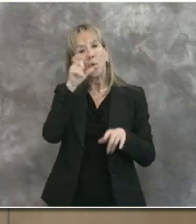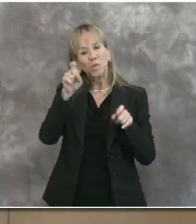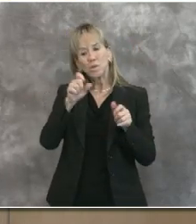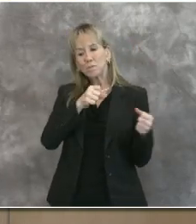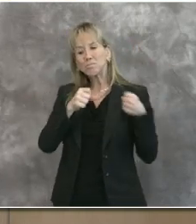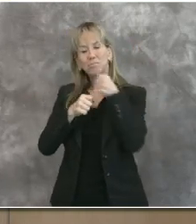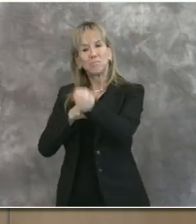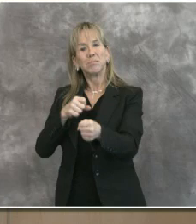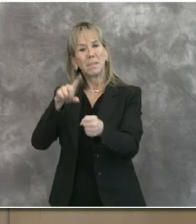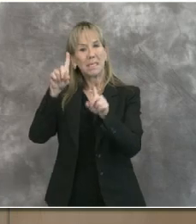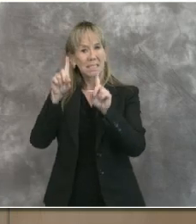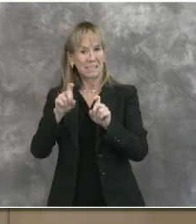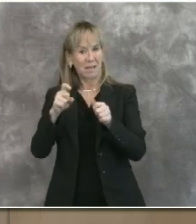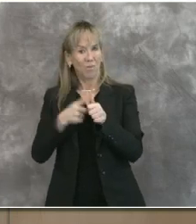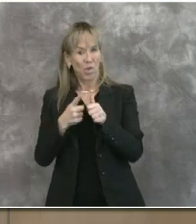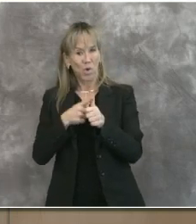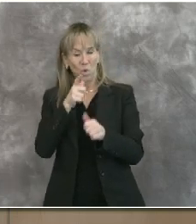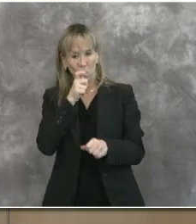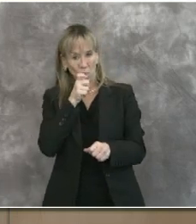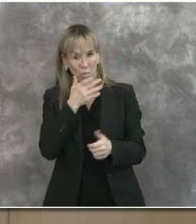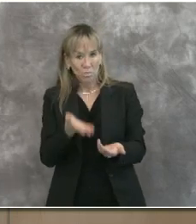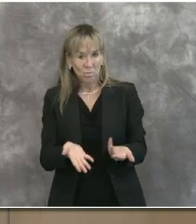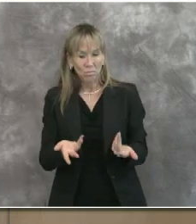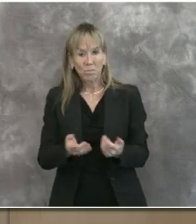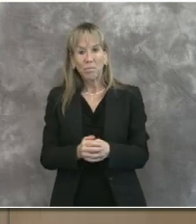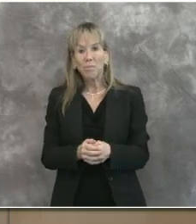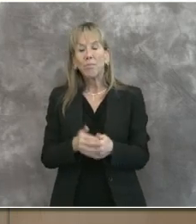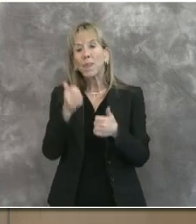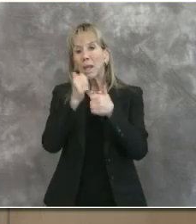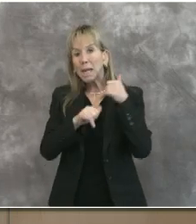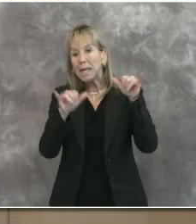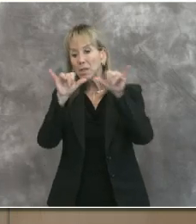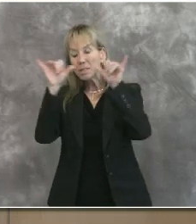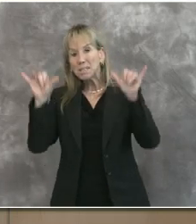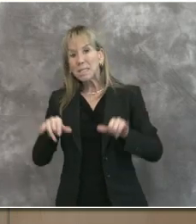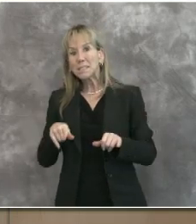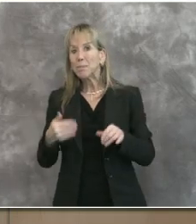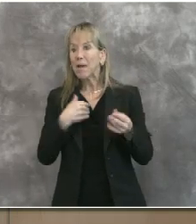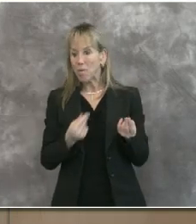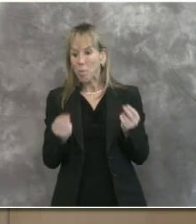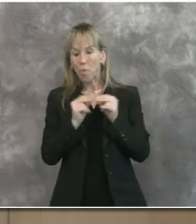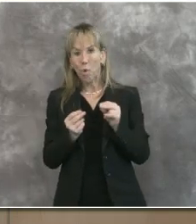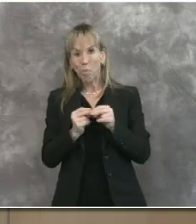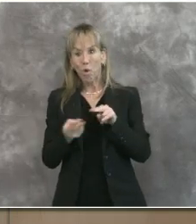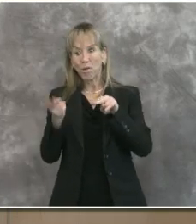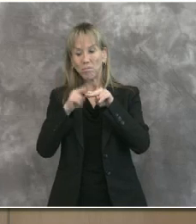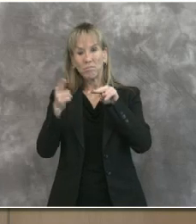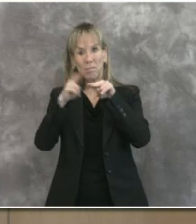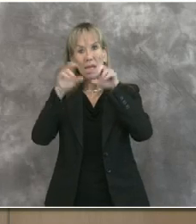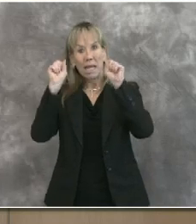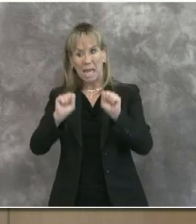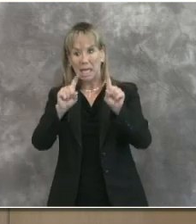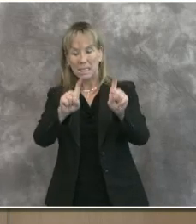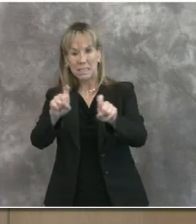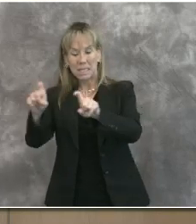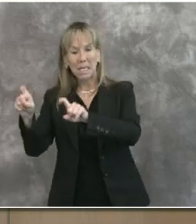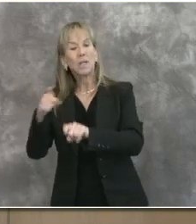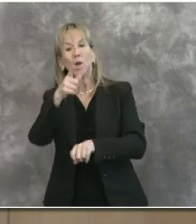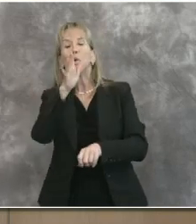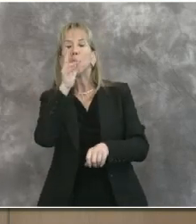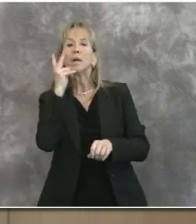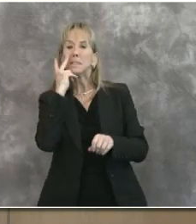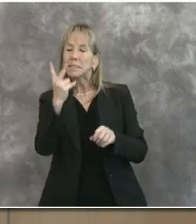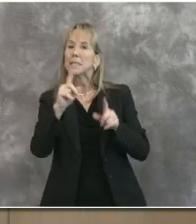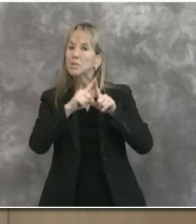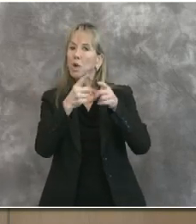first. As each system has more and more capacity, you'll see them expanding the groups of people that